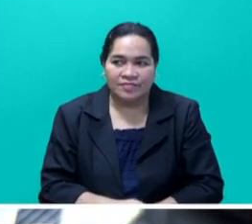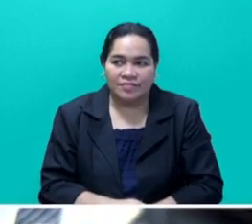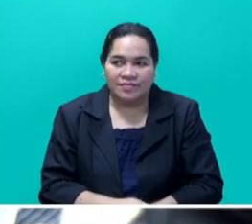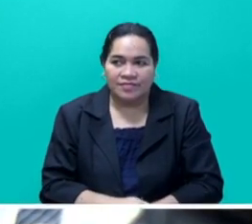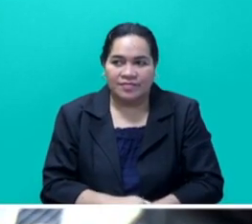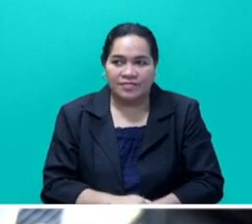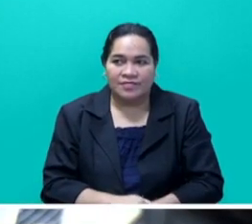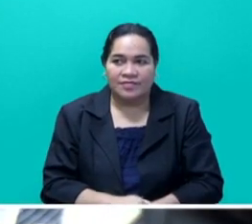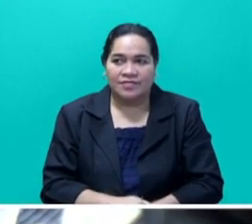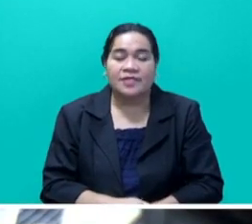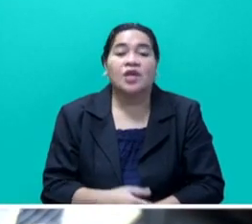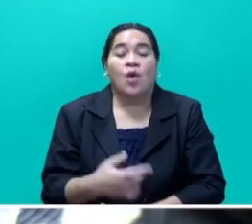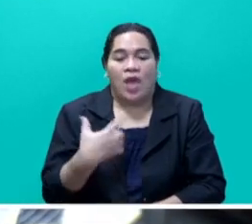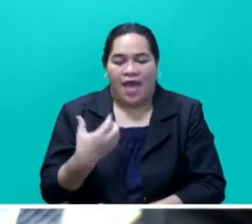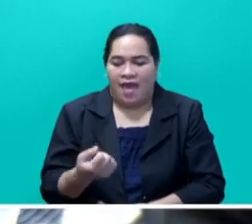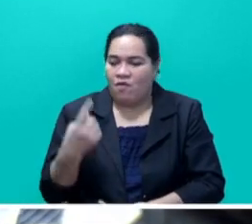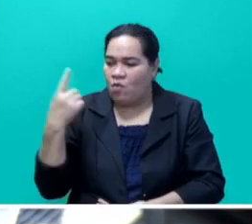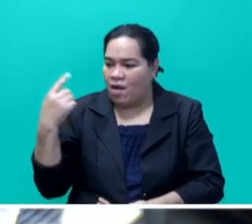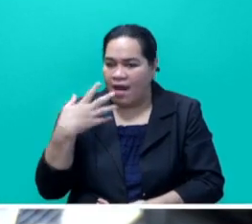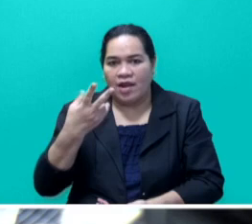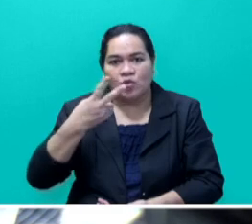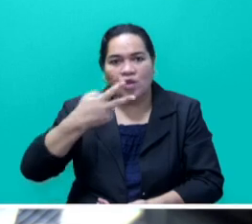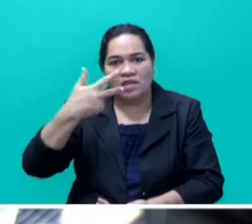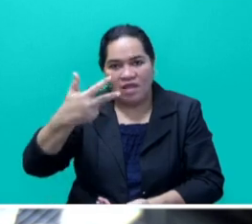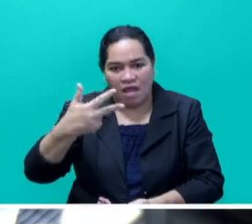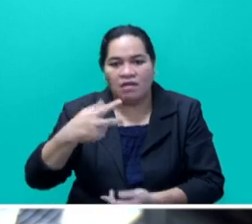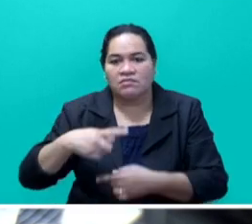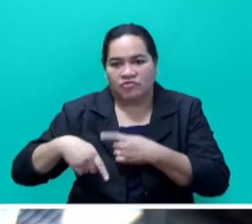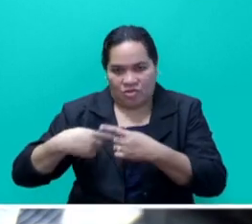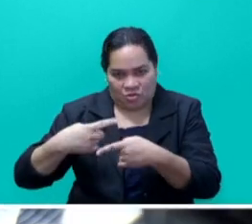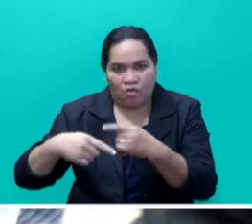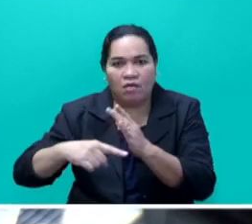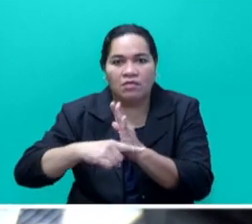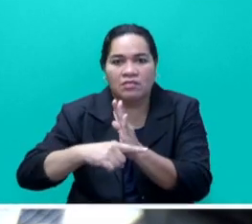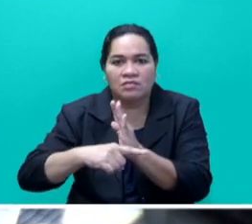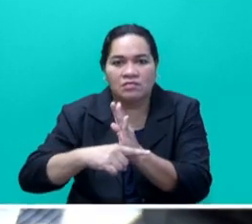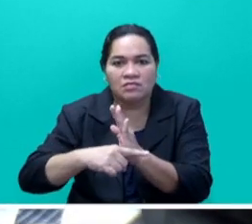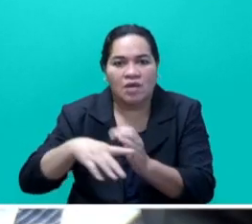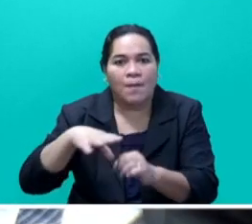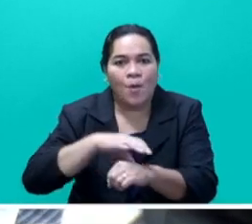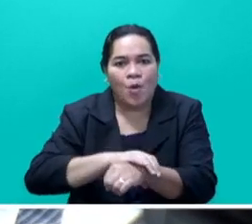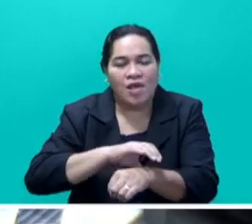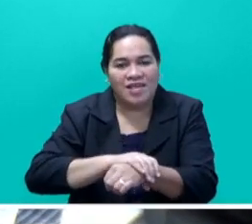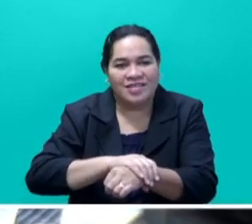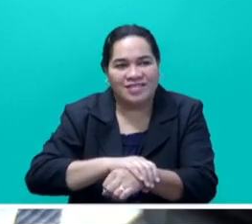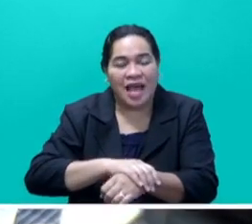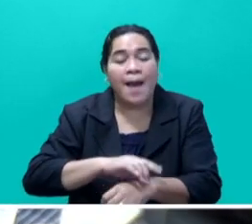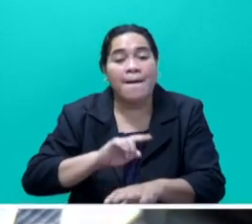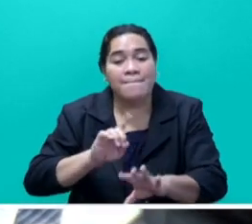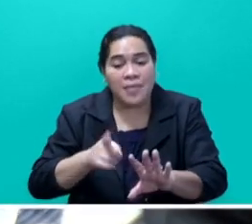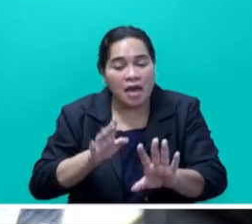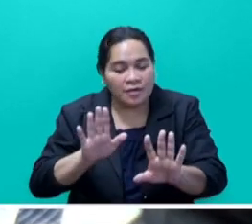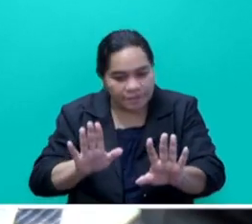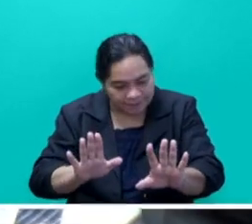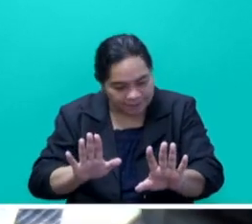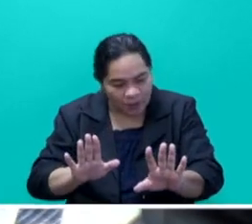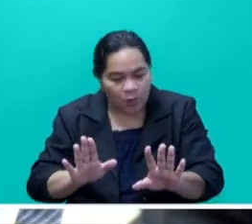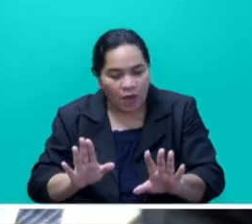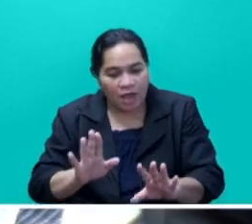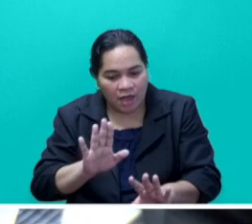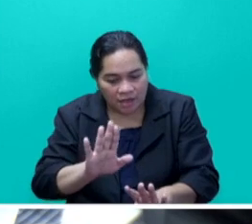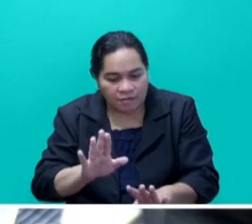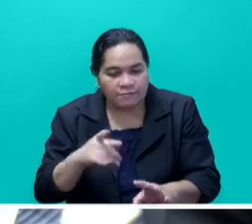about 128 active cases are still in the force. But let me assure the general public that we